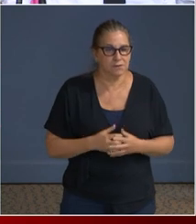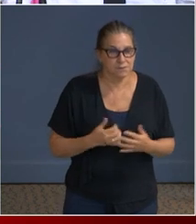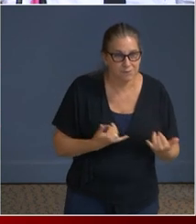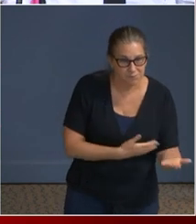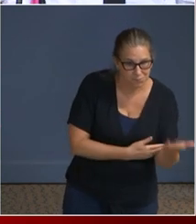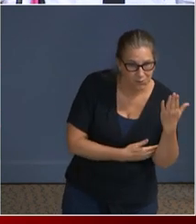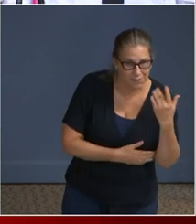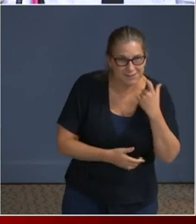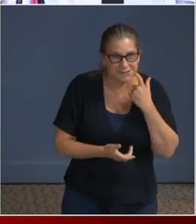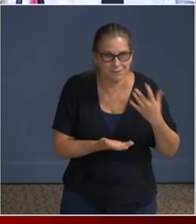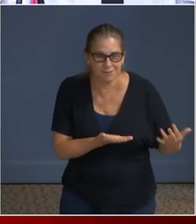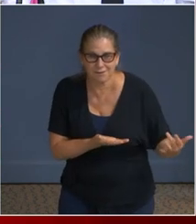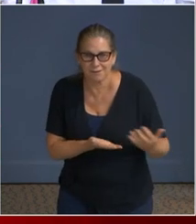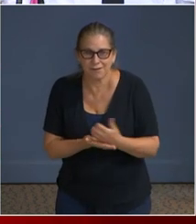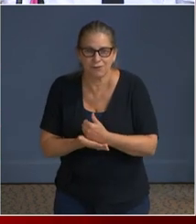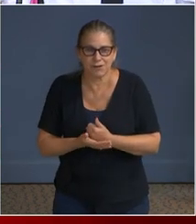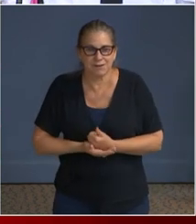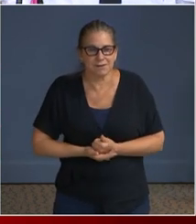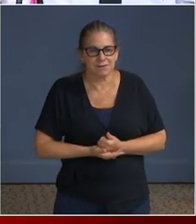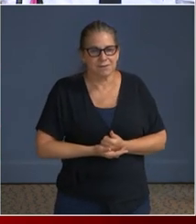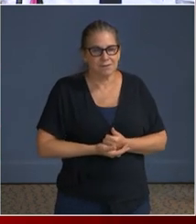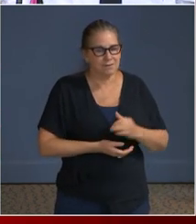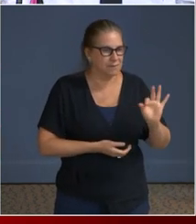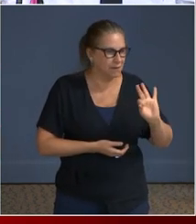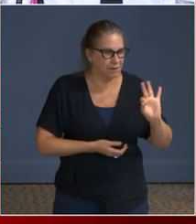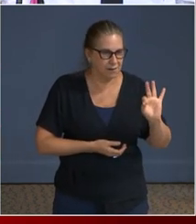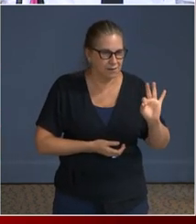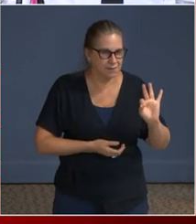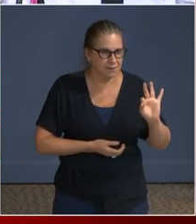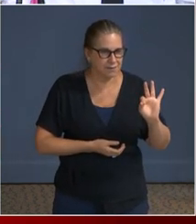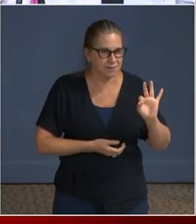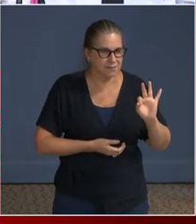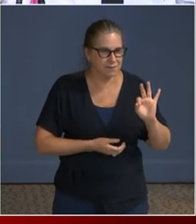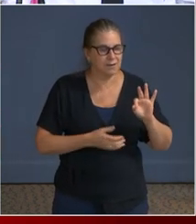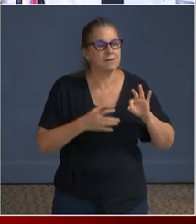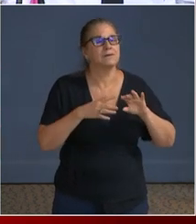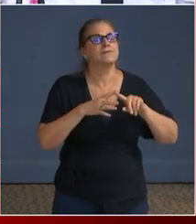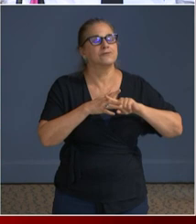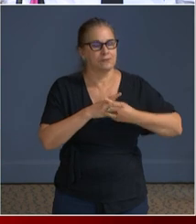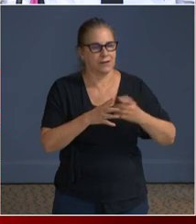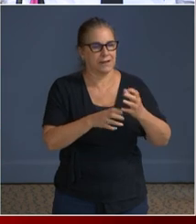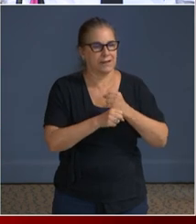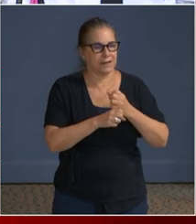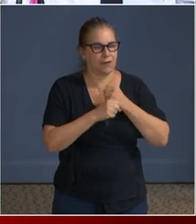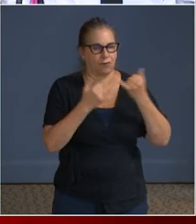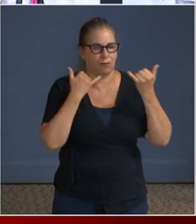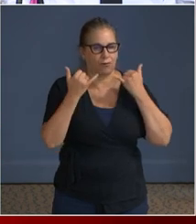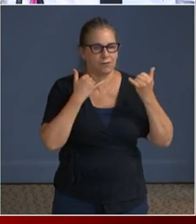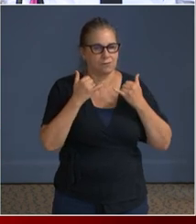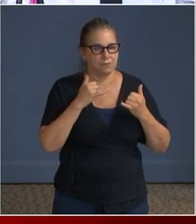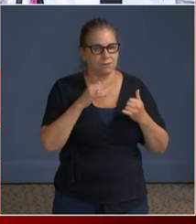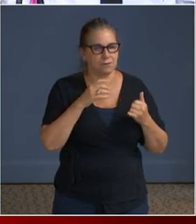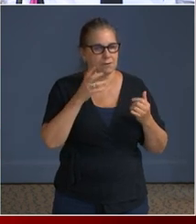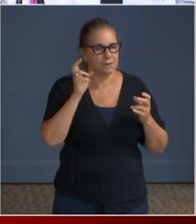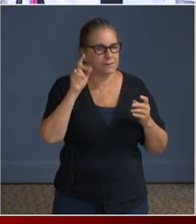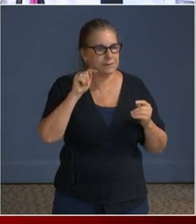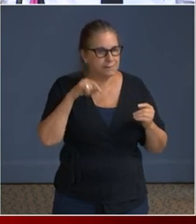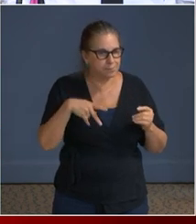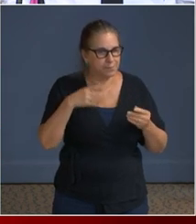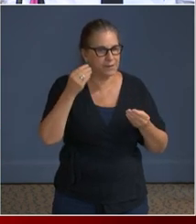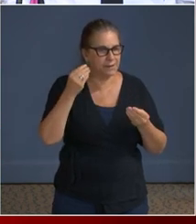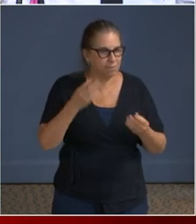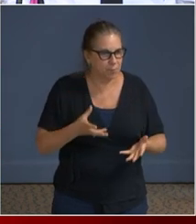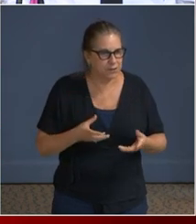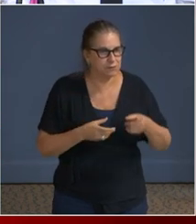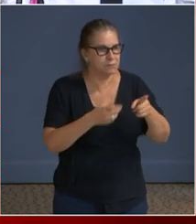on this case. I think around 9 p.m. We started to get calls. And then my question to you is just if you could speak to